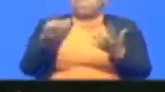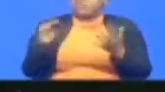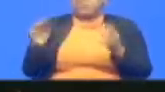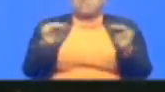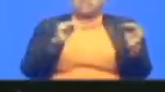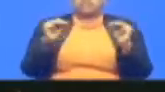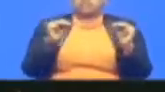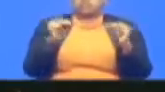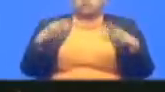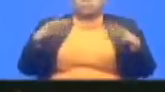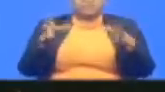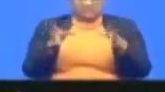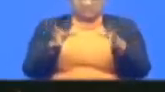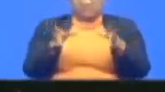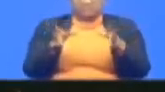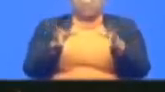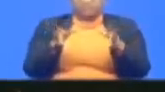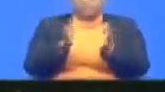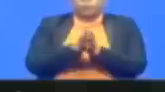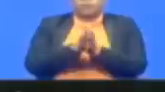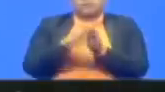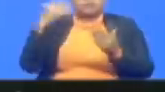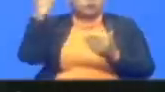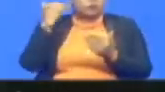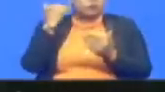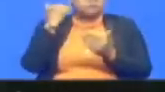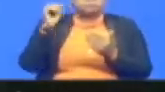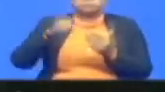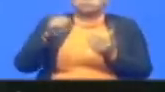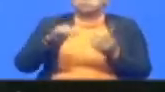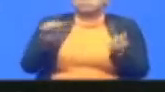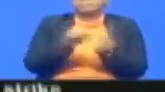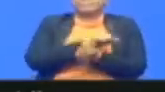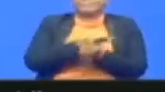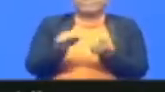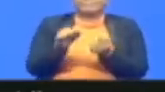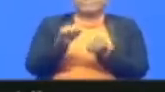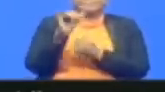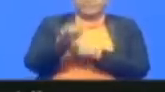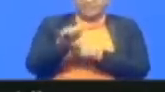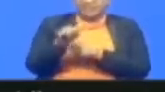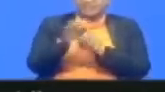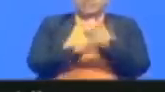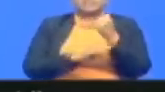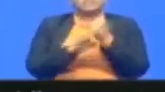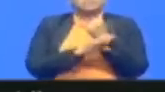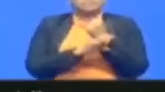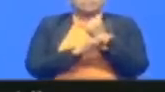committee and an impending court case may just jeopardize the budget reading in the country.